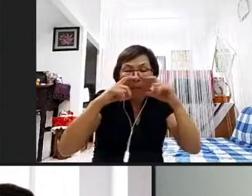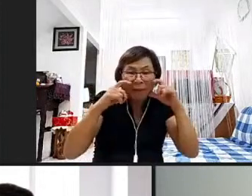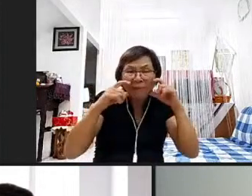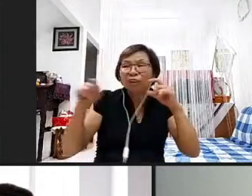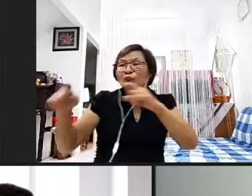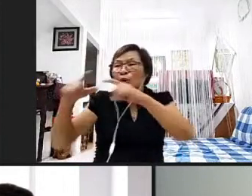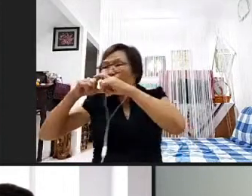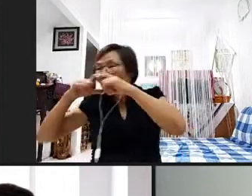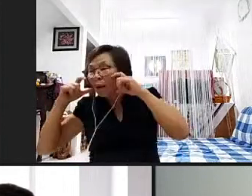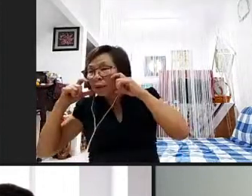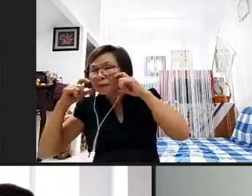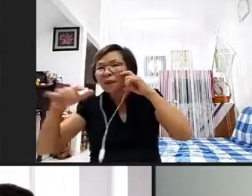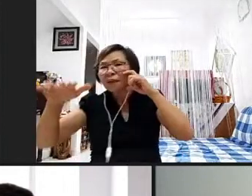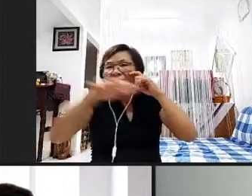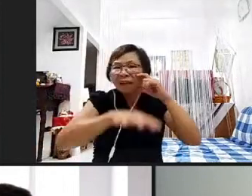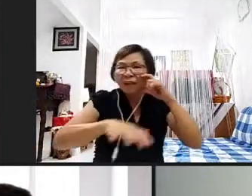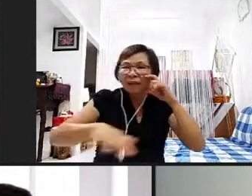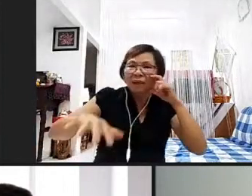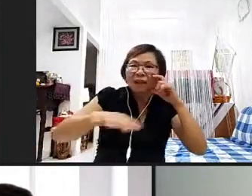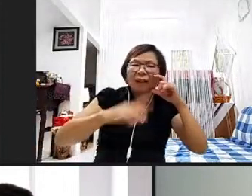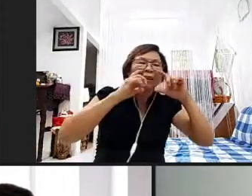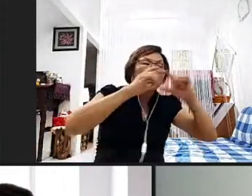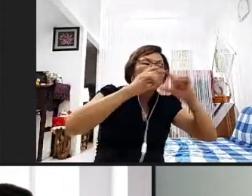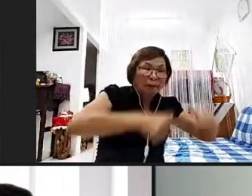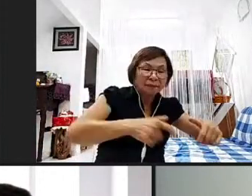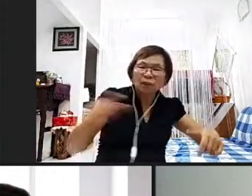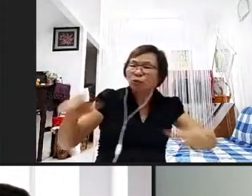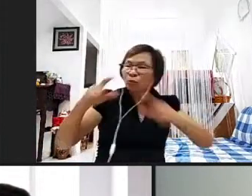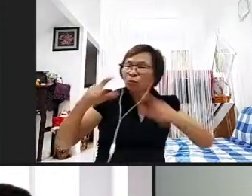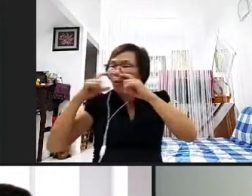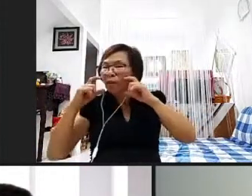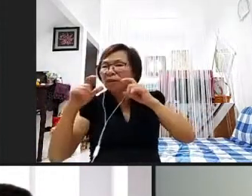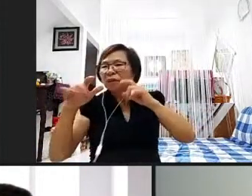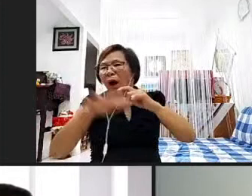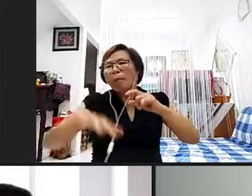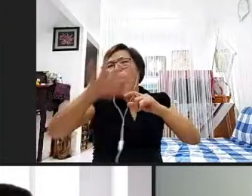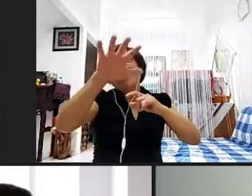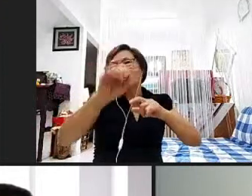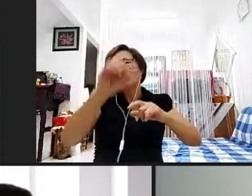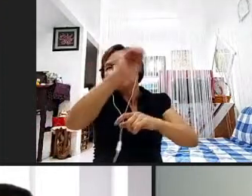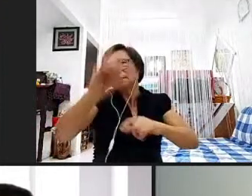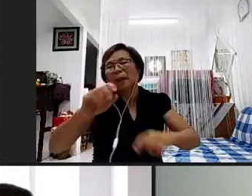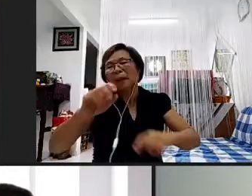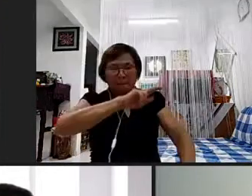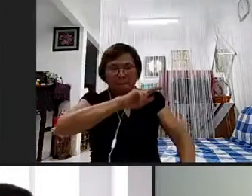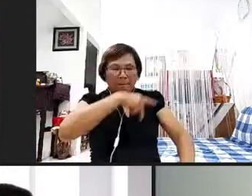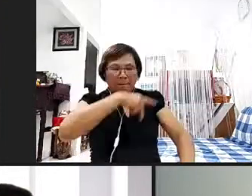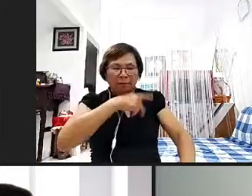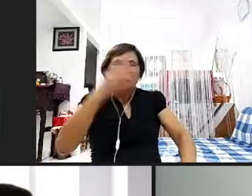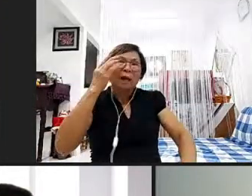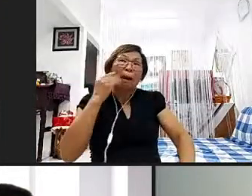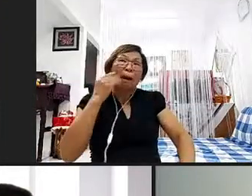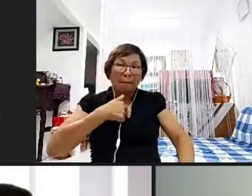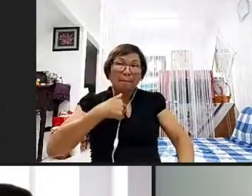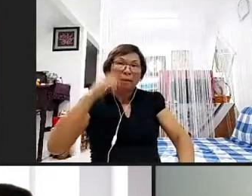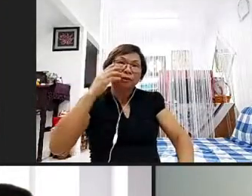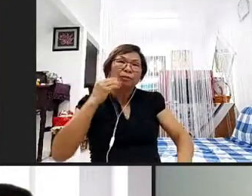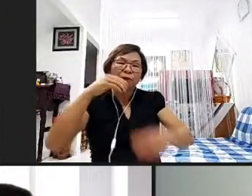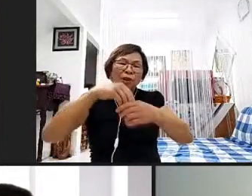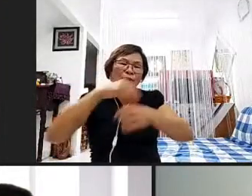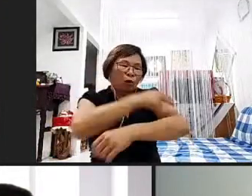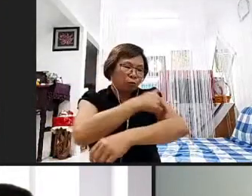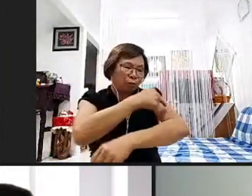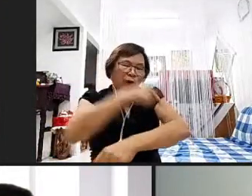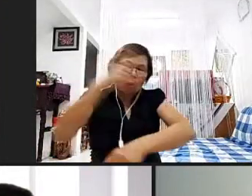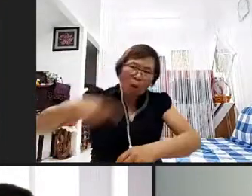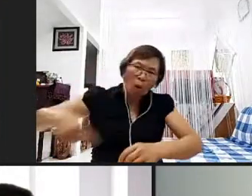mask, is about 50%. You see, so my personal experience is in the hospital, all of us will